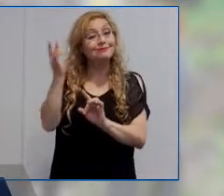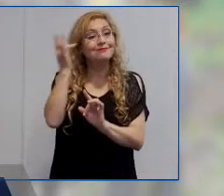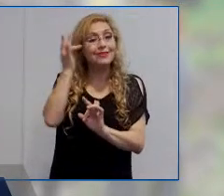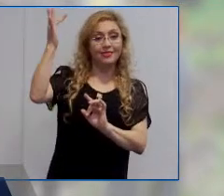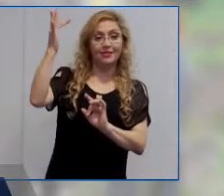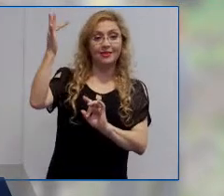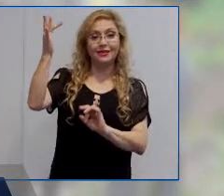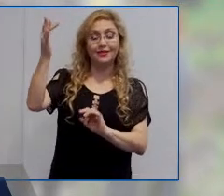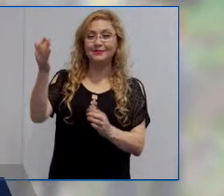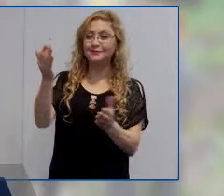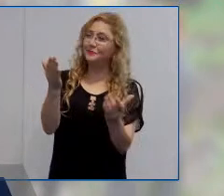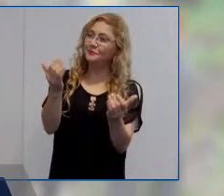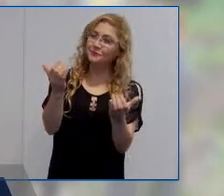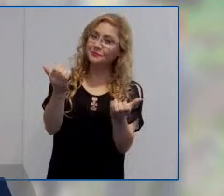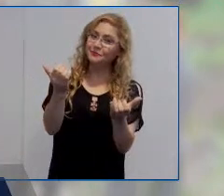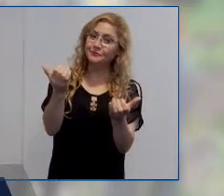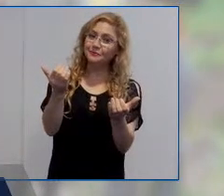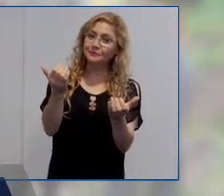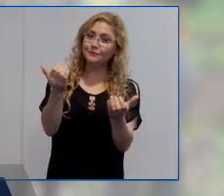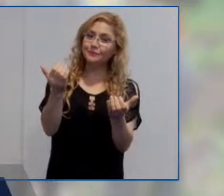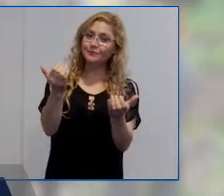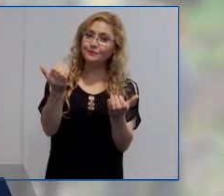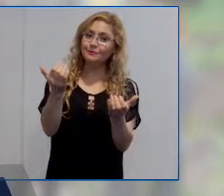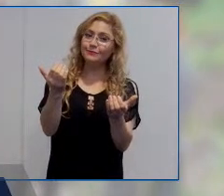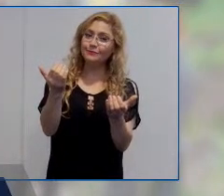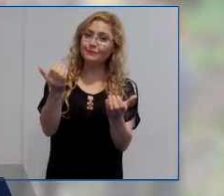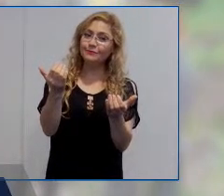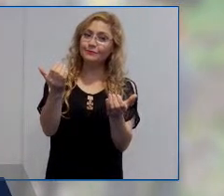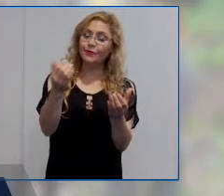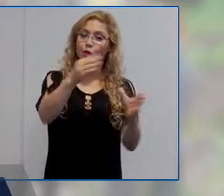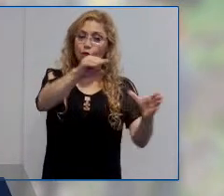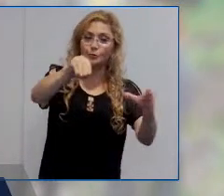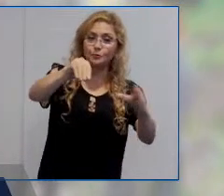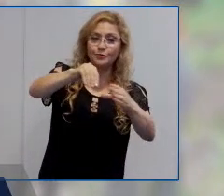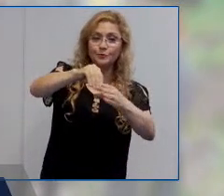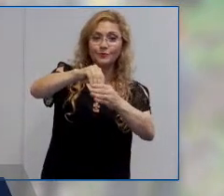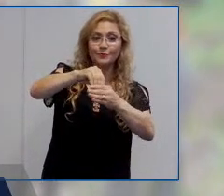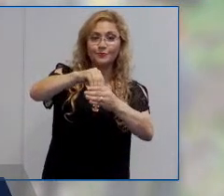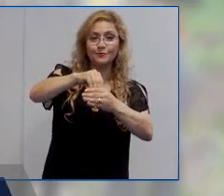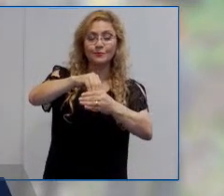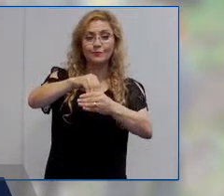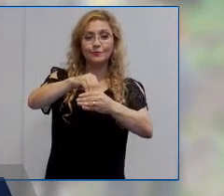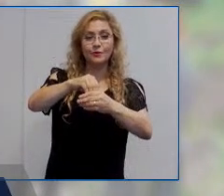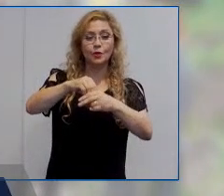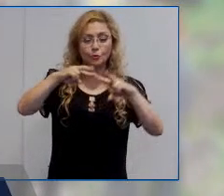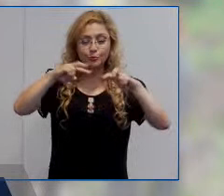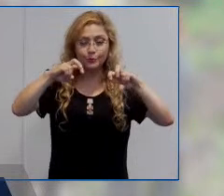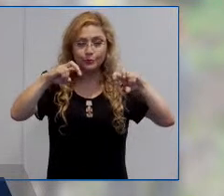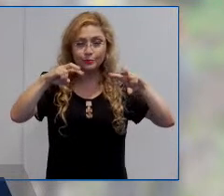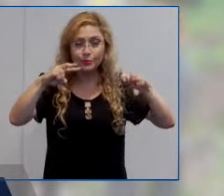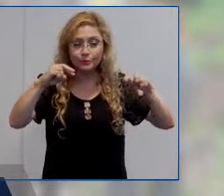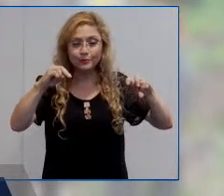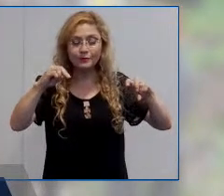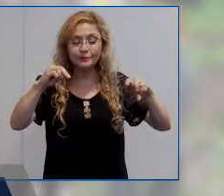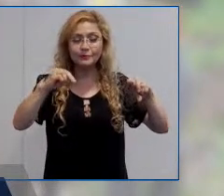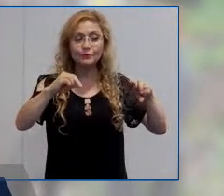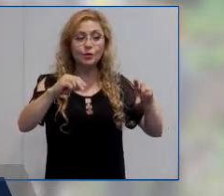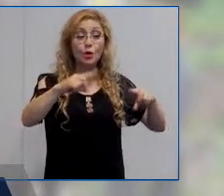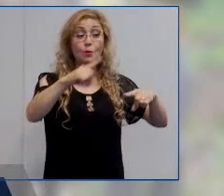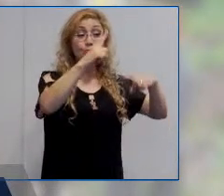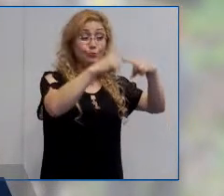component. And then finally, smart agriculture. We need to see more participation